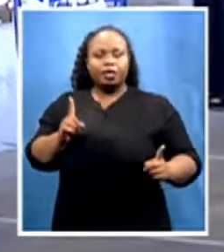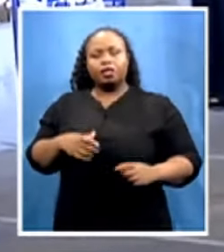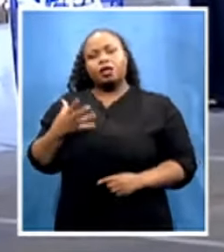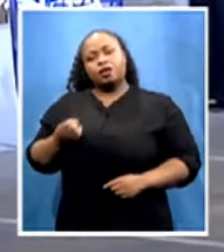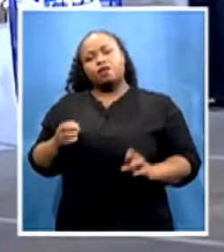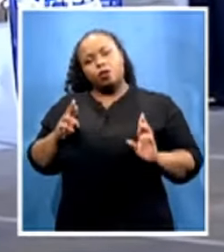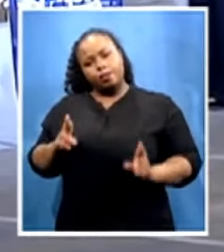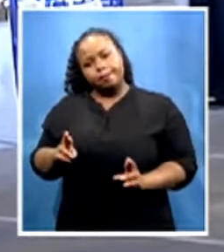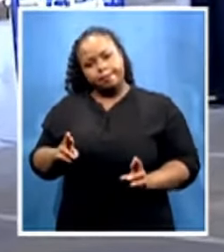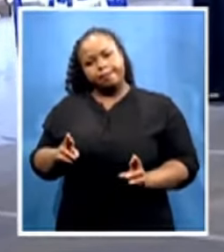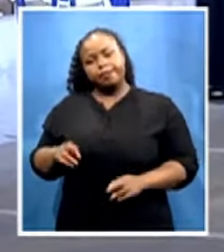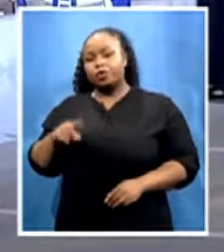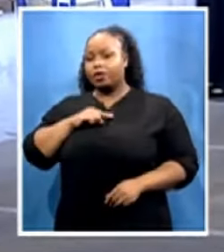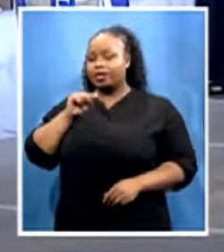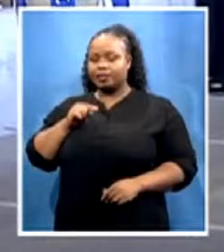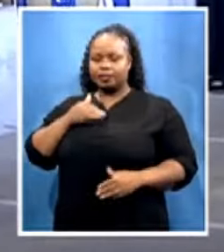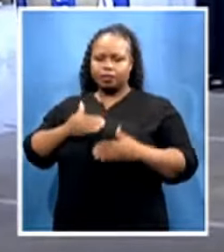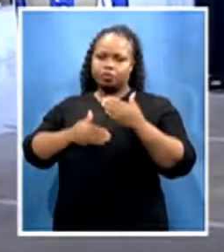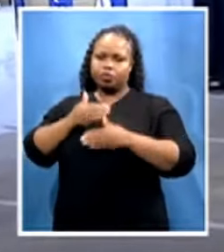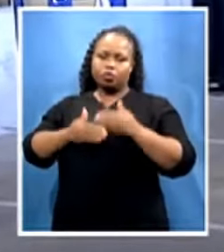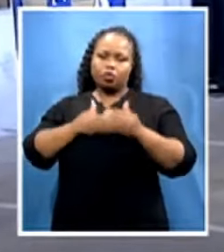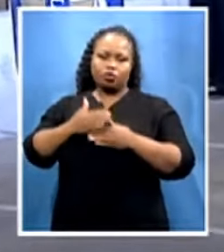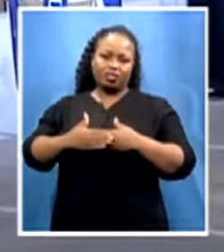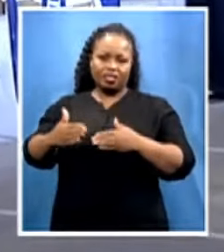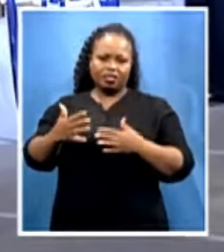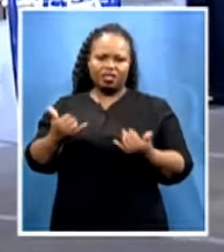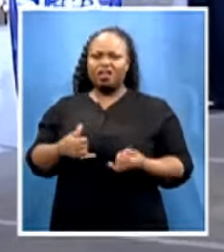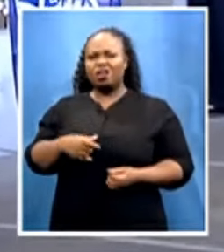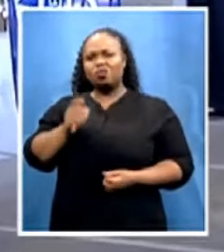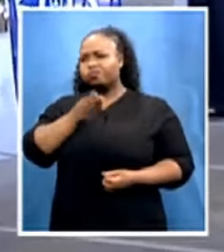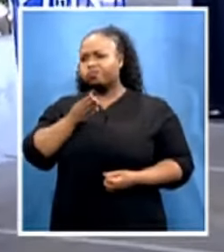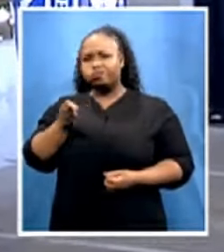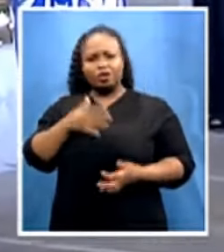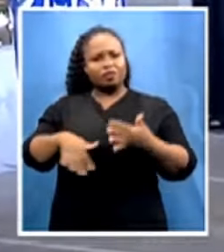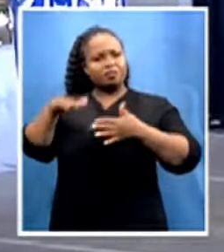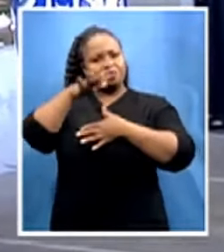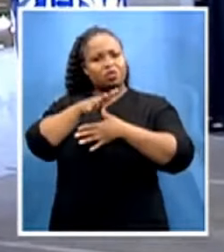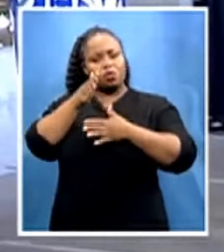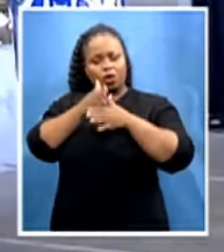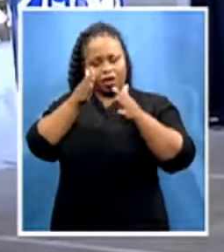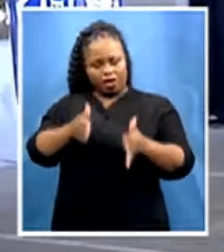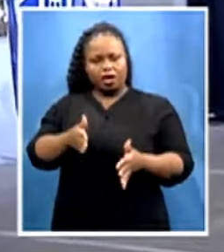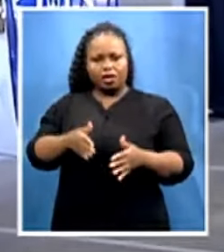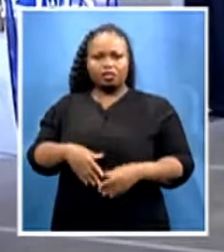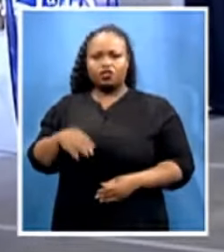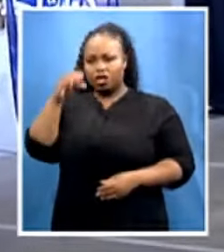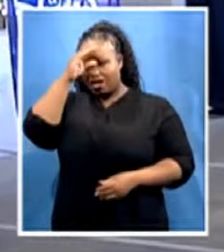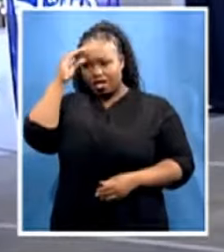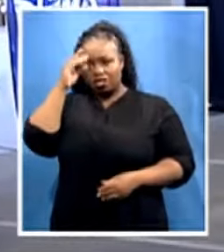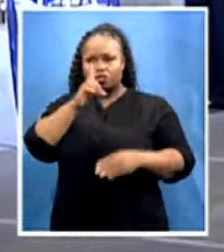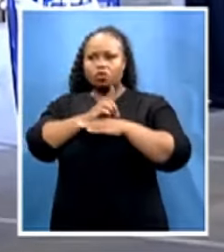here, they are frontline workers, of course. This process here will actually assist them with